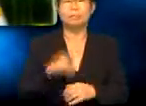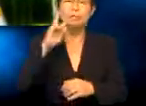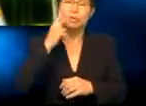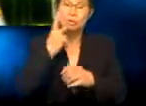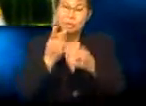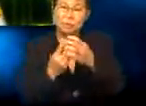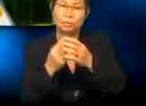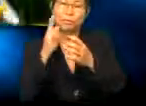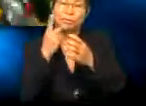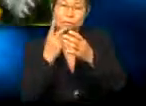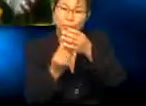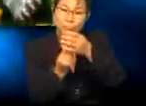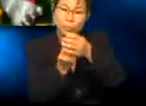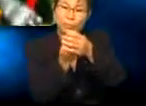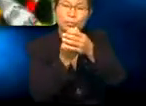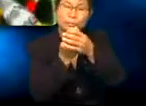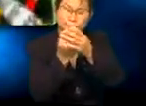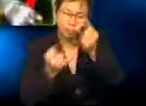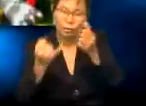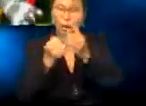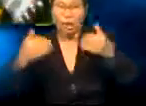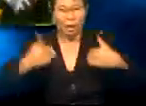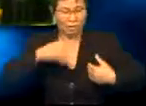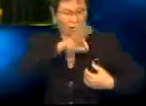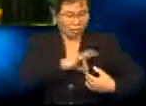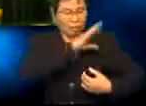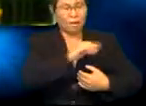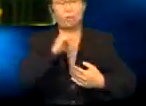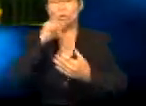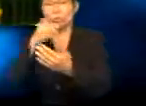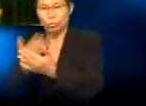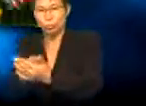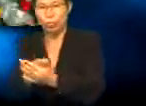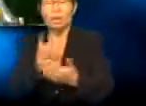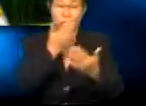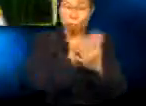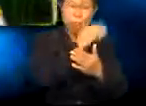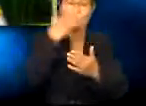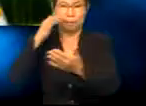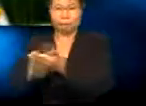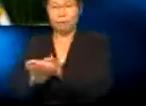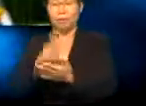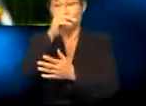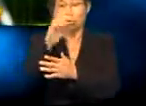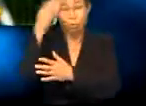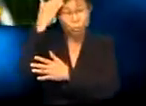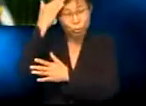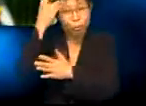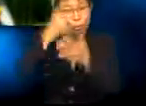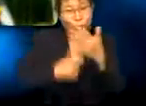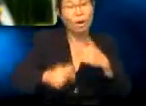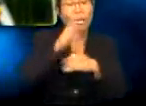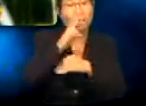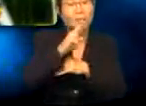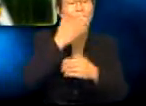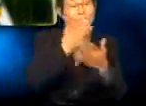Vegetative reproduction has both its advantages and disadvantages. Do you know what